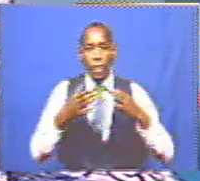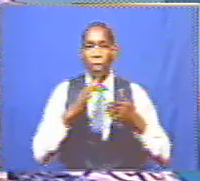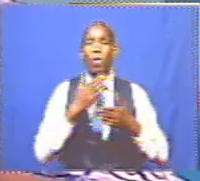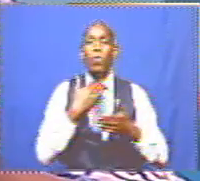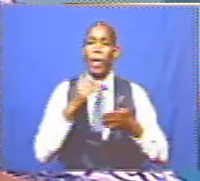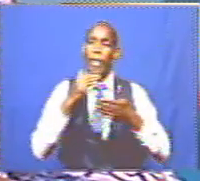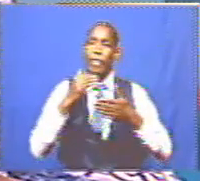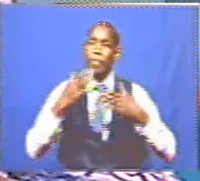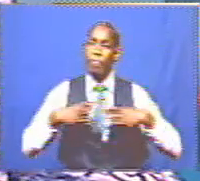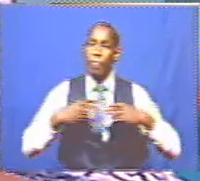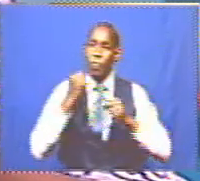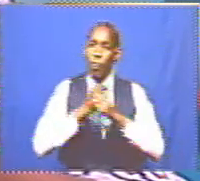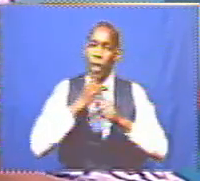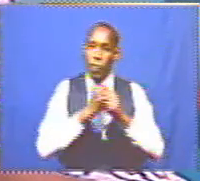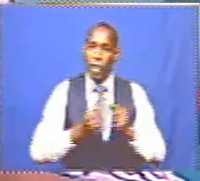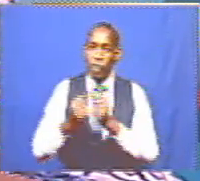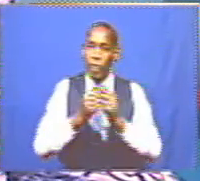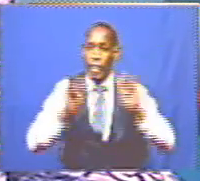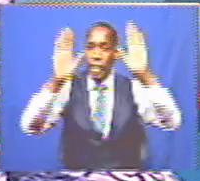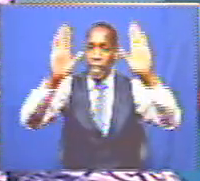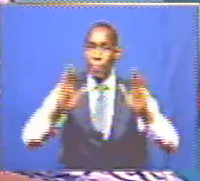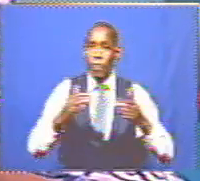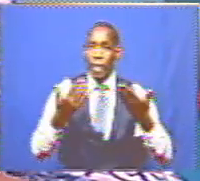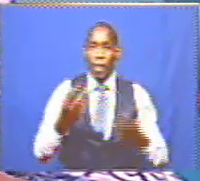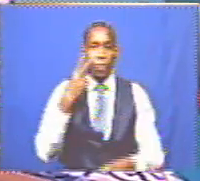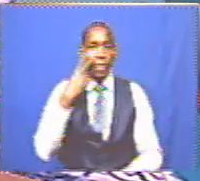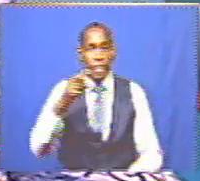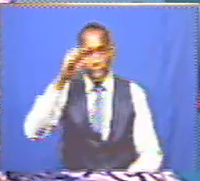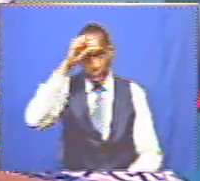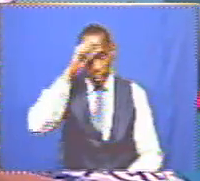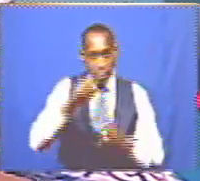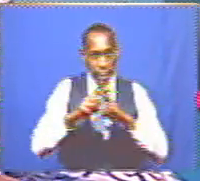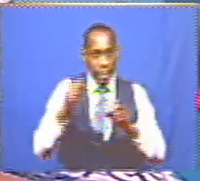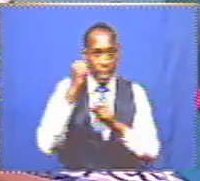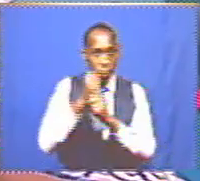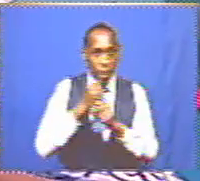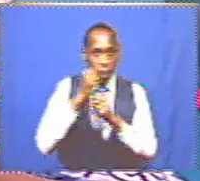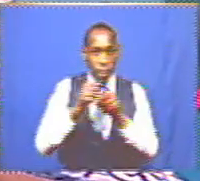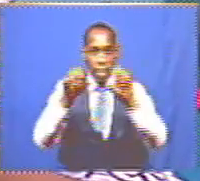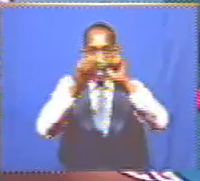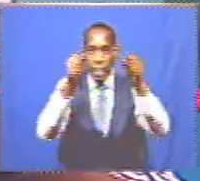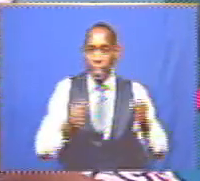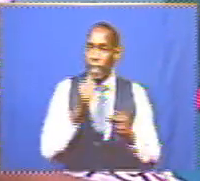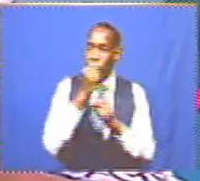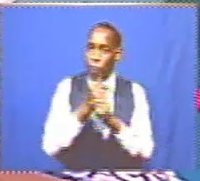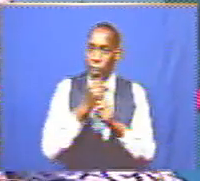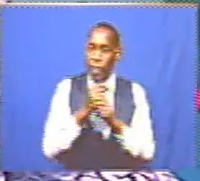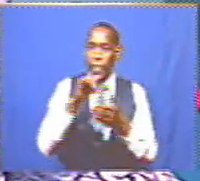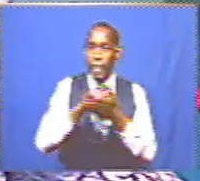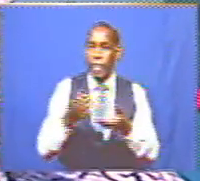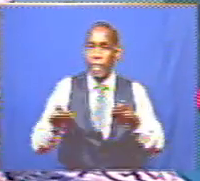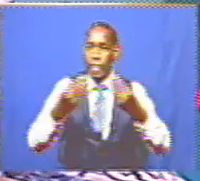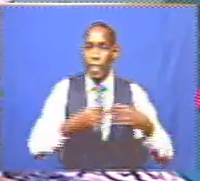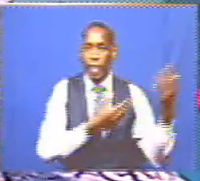together. But more importantly, we are beginning to see government start to work, the systems beginning to work. And that gives us hope